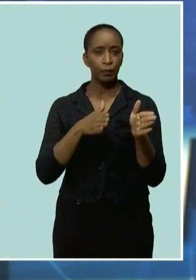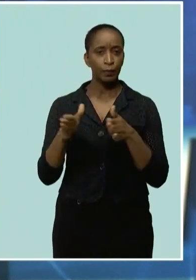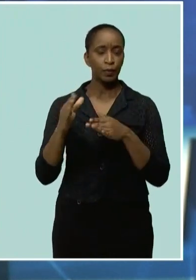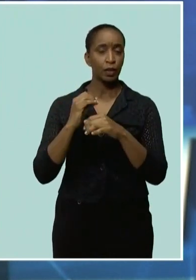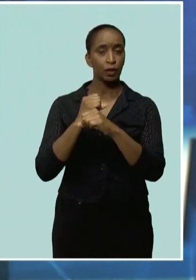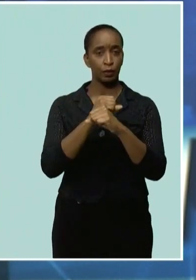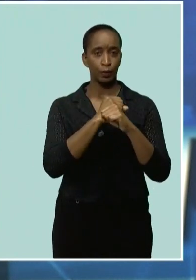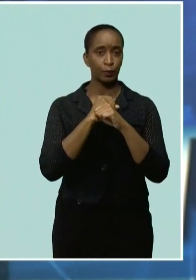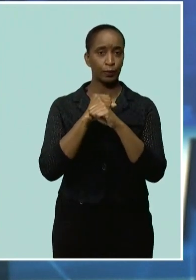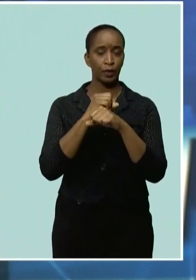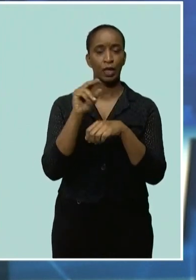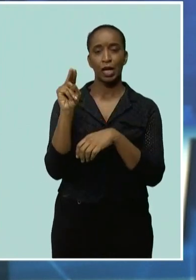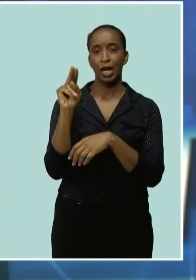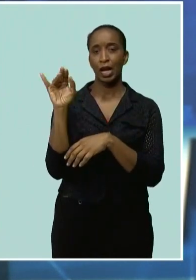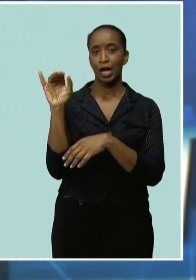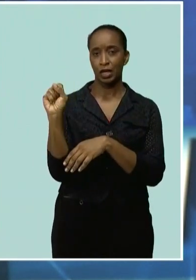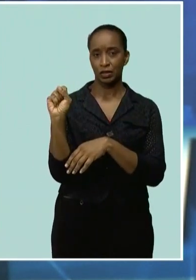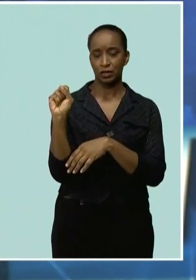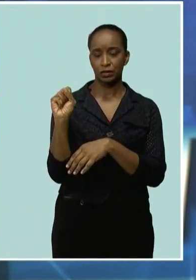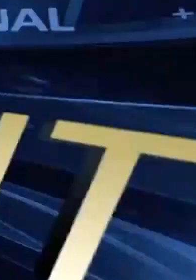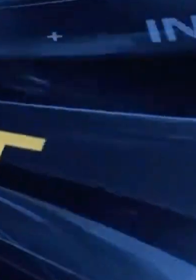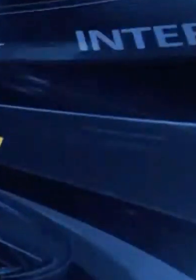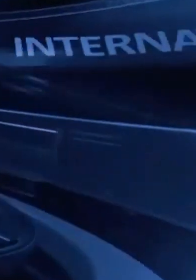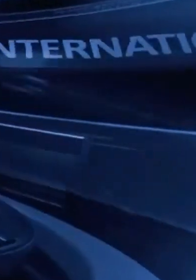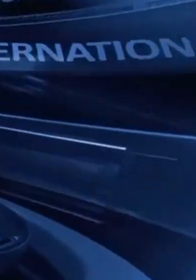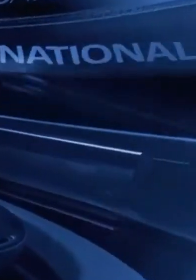the National Insurance Fund.